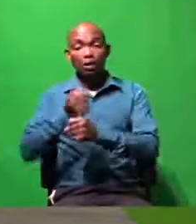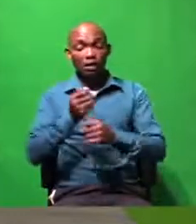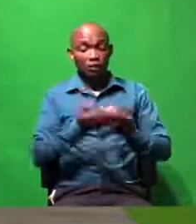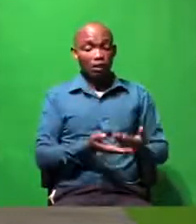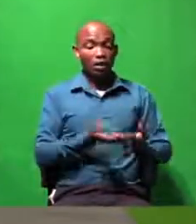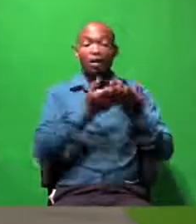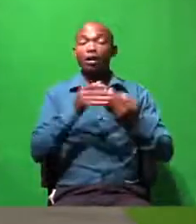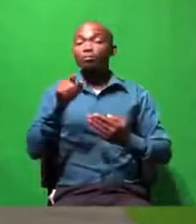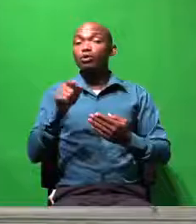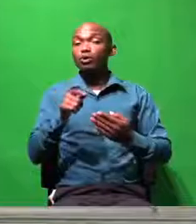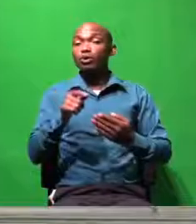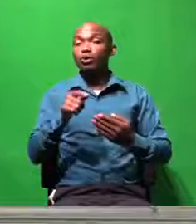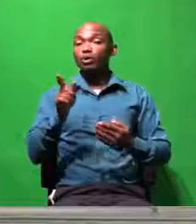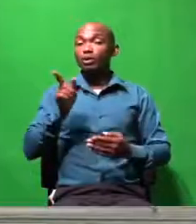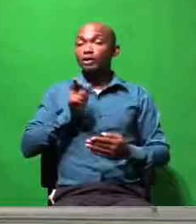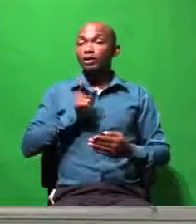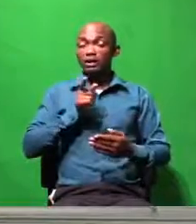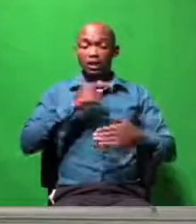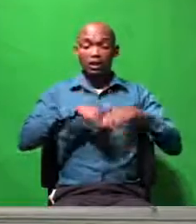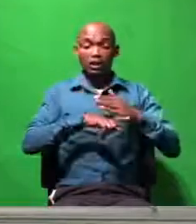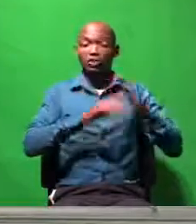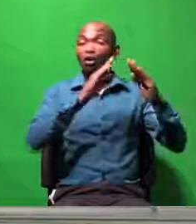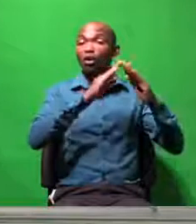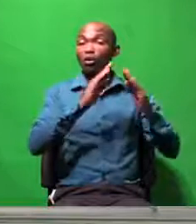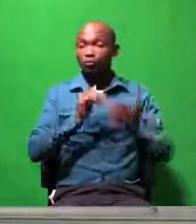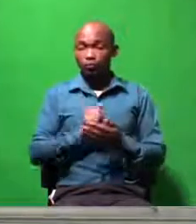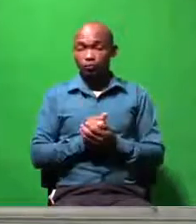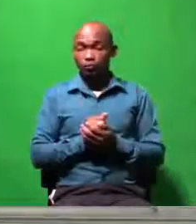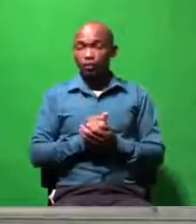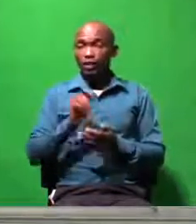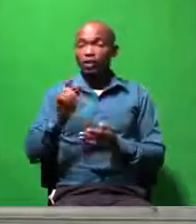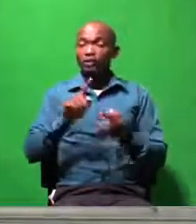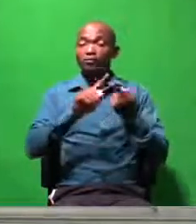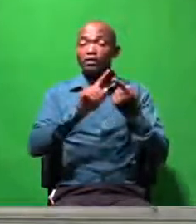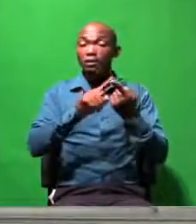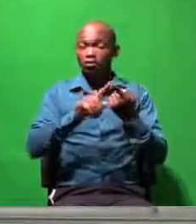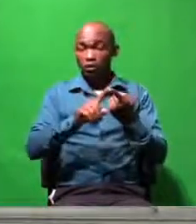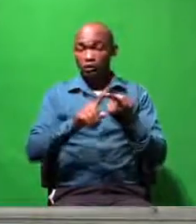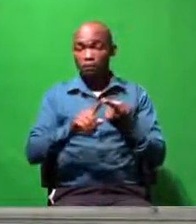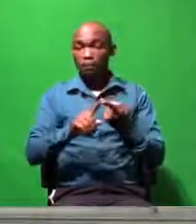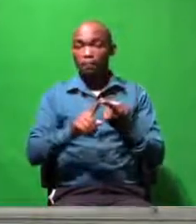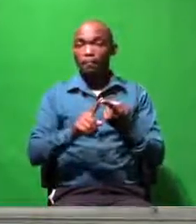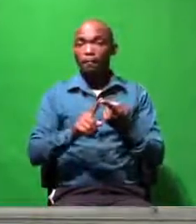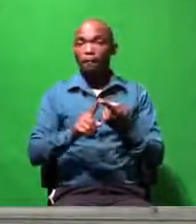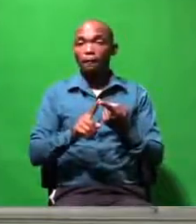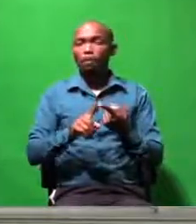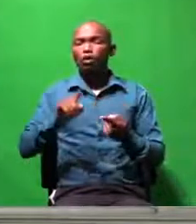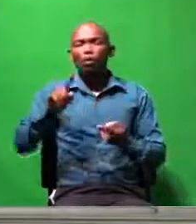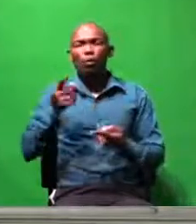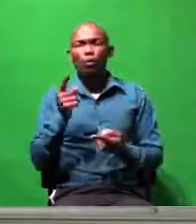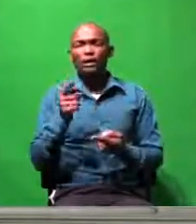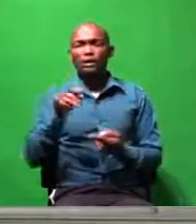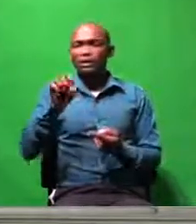your sister at home. Our first question is, what is surveying?